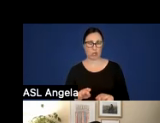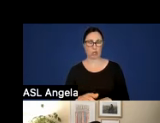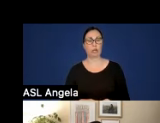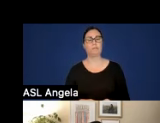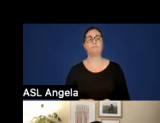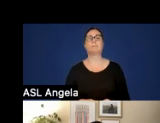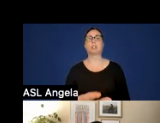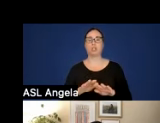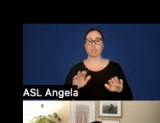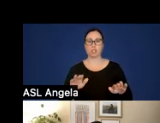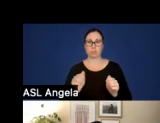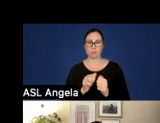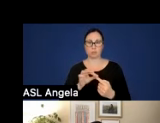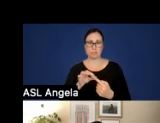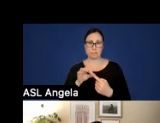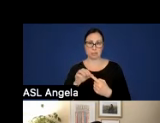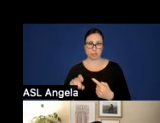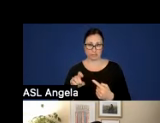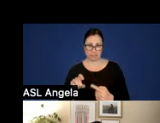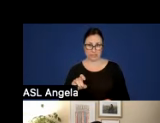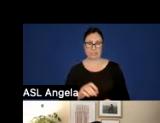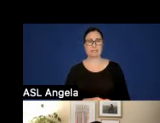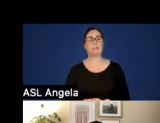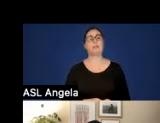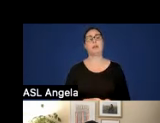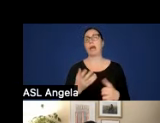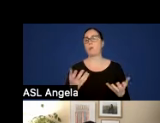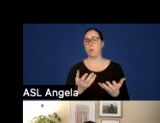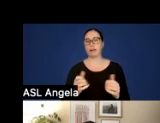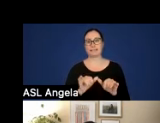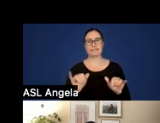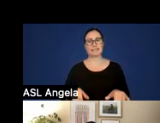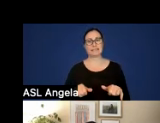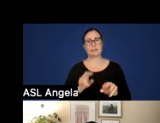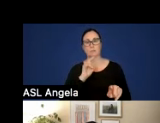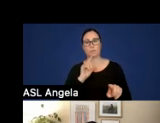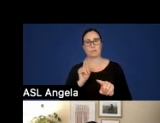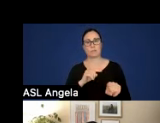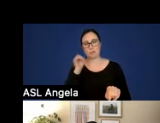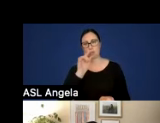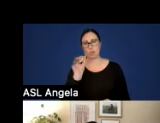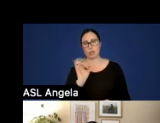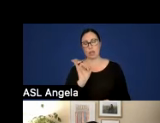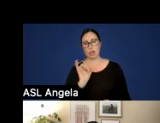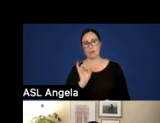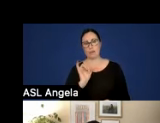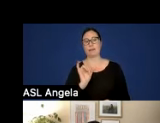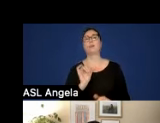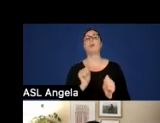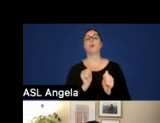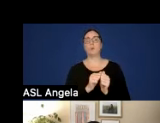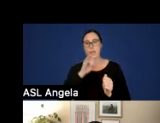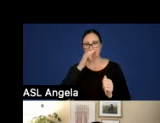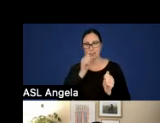needs, absolutely. And then what does the system's response look like in response to children with special needs? Do we